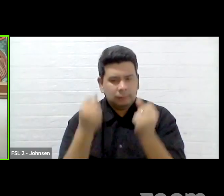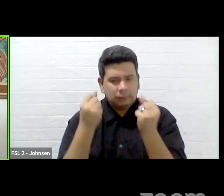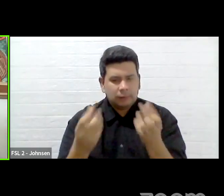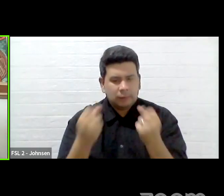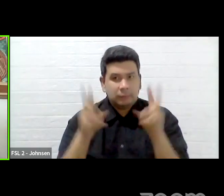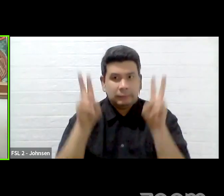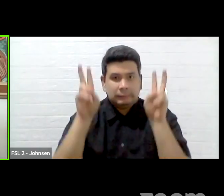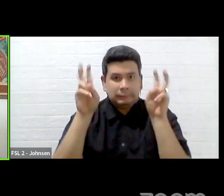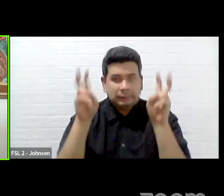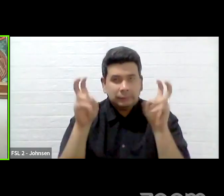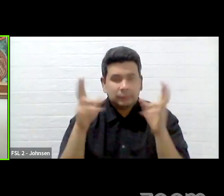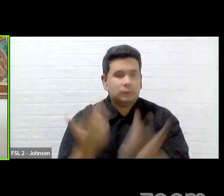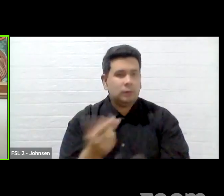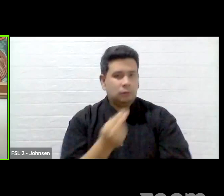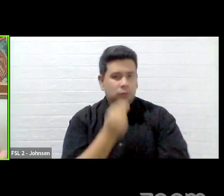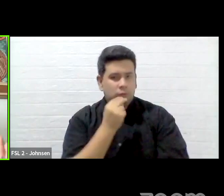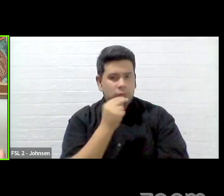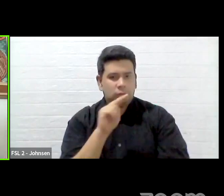example, nutrition,